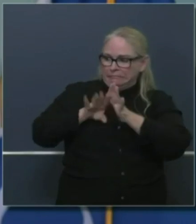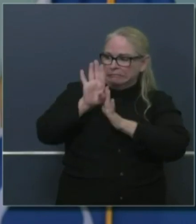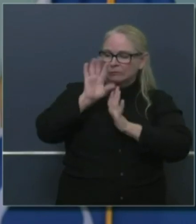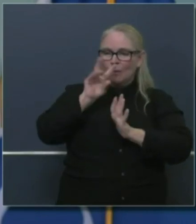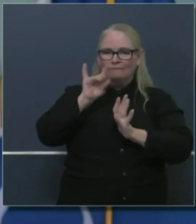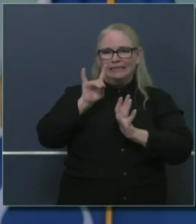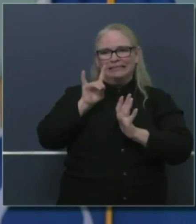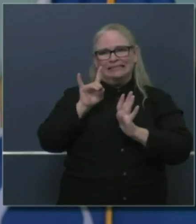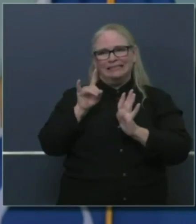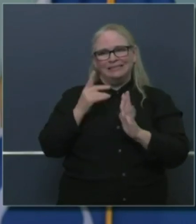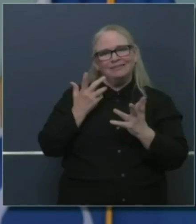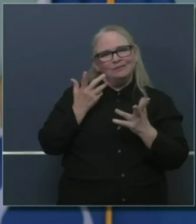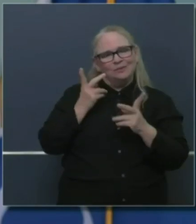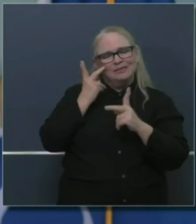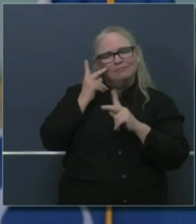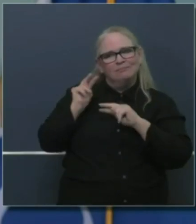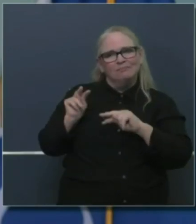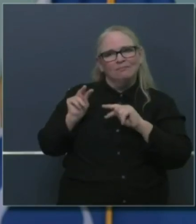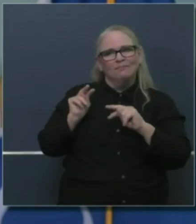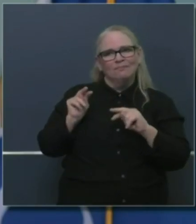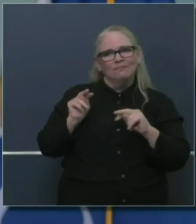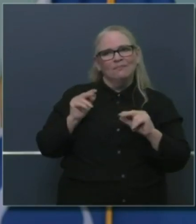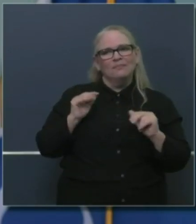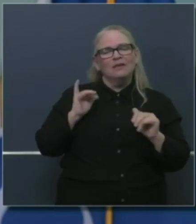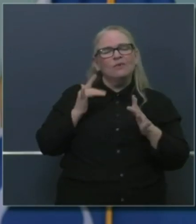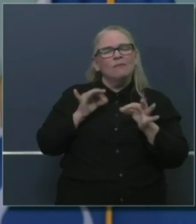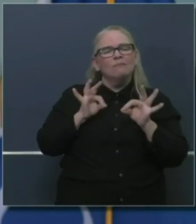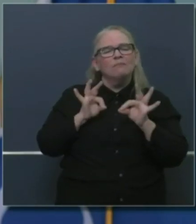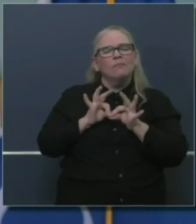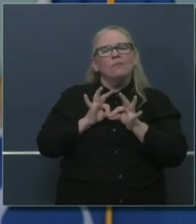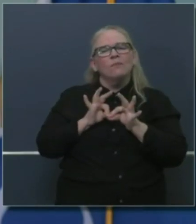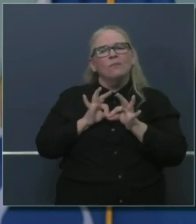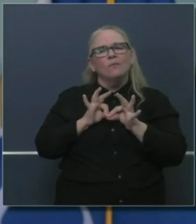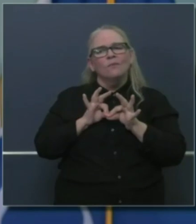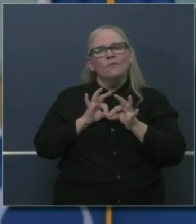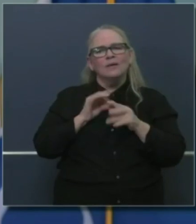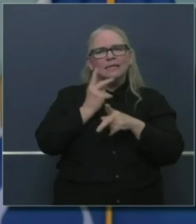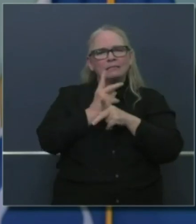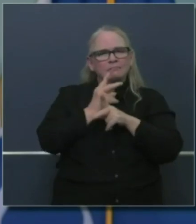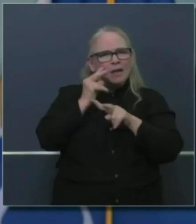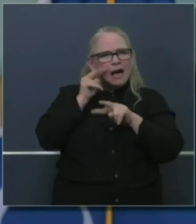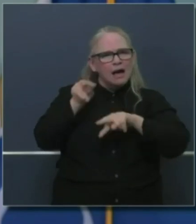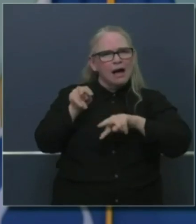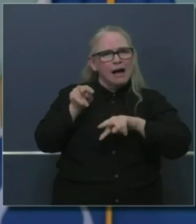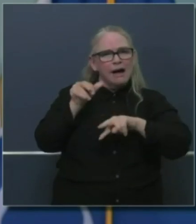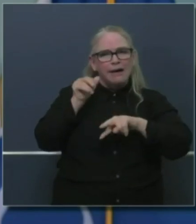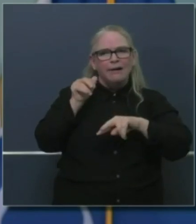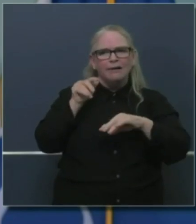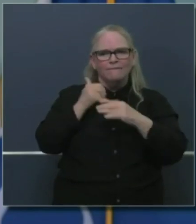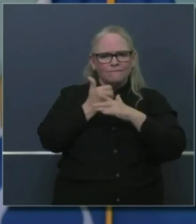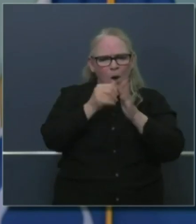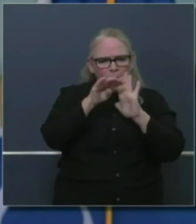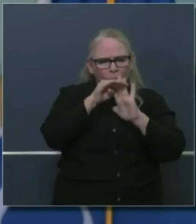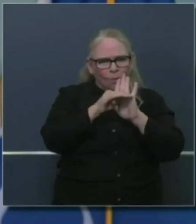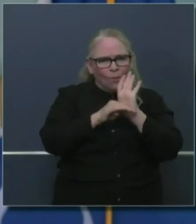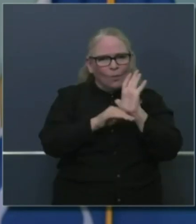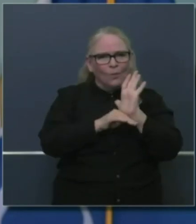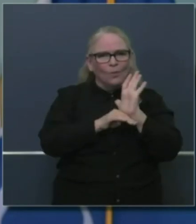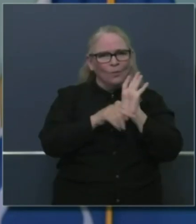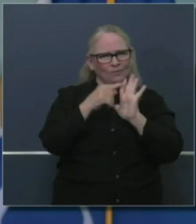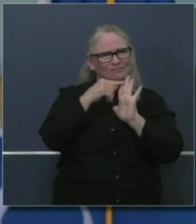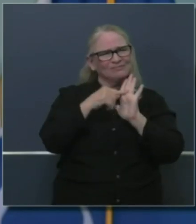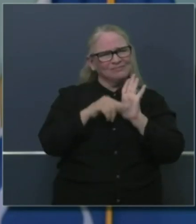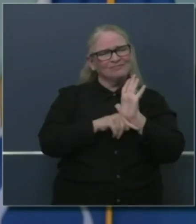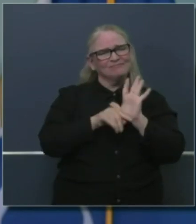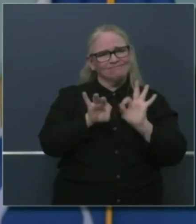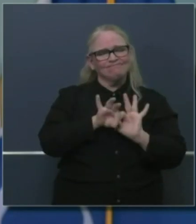defined, and that's why it's so important that all the monitoring and all the guidelines under the new